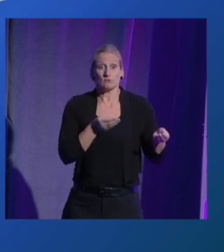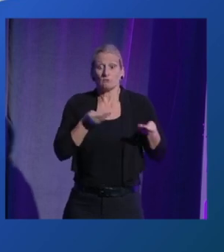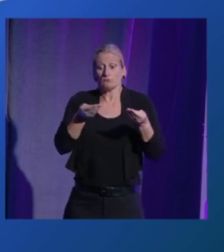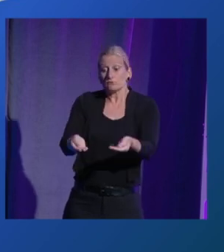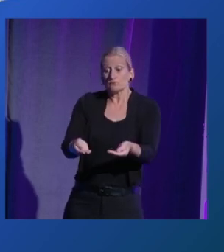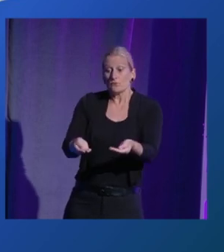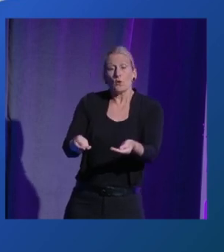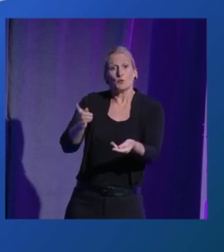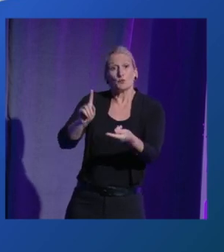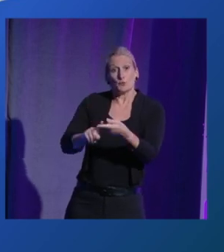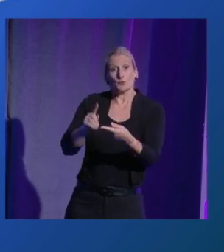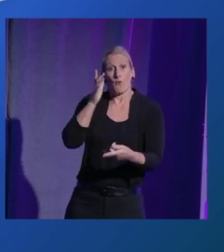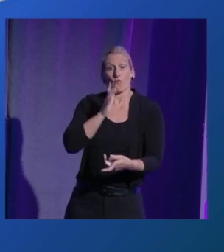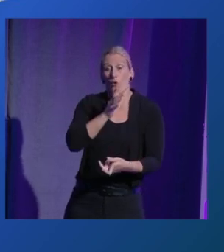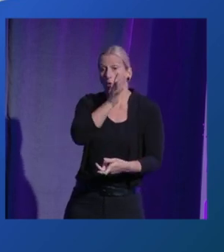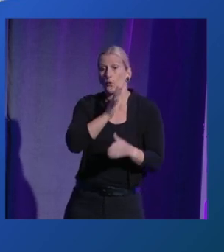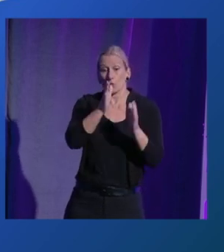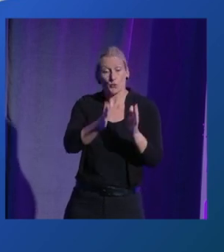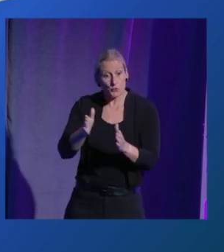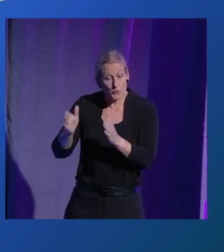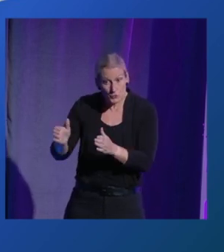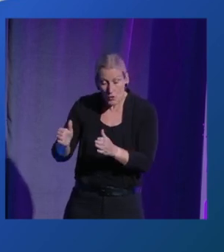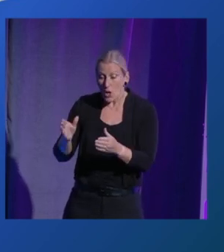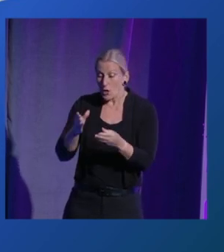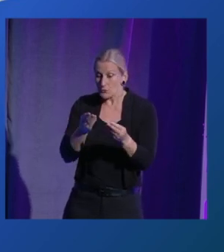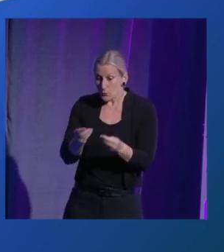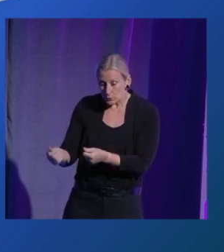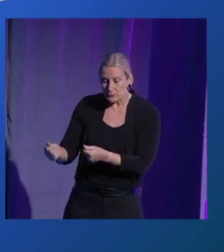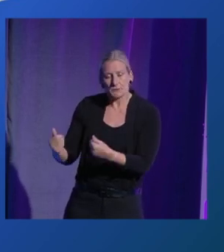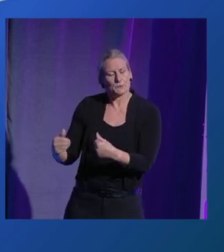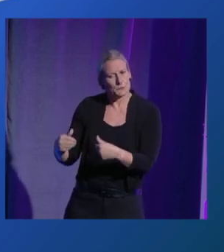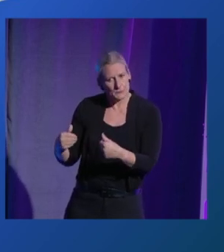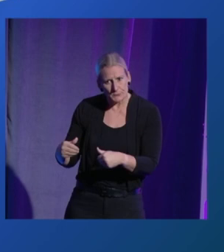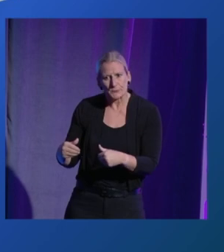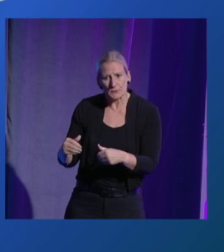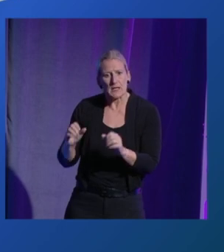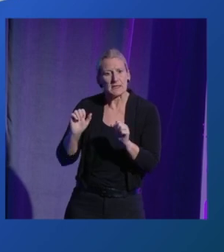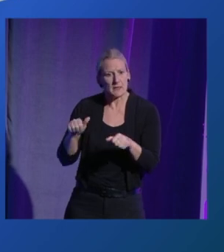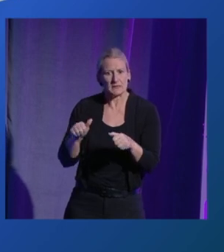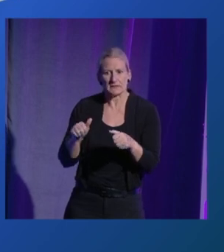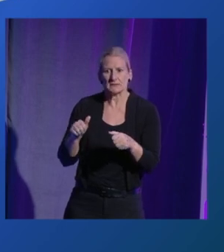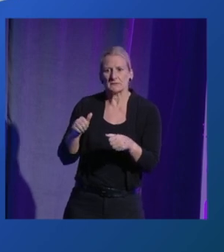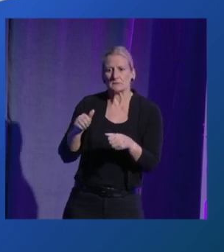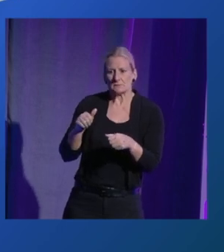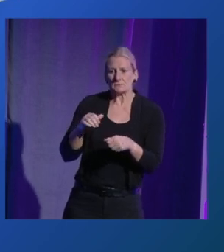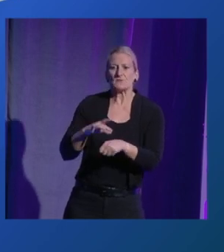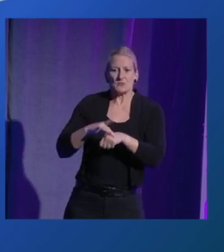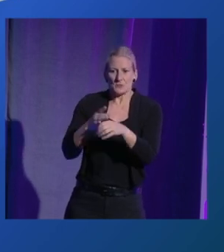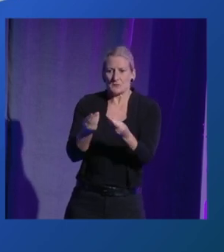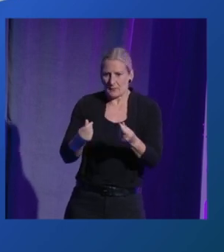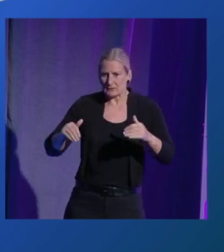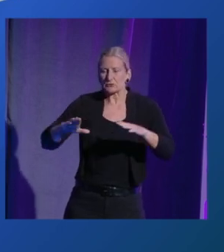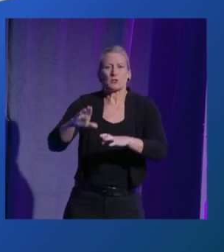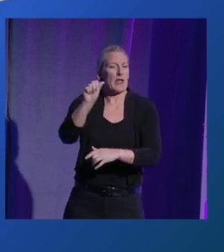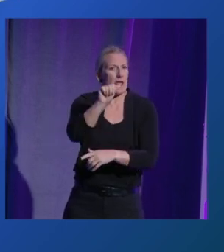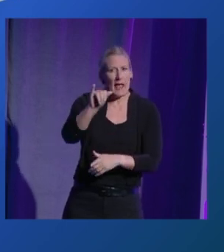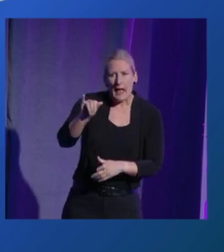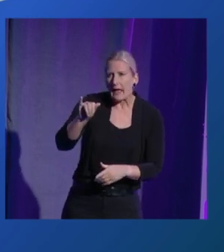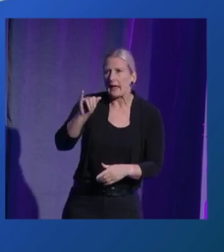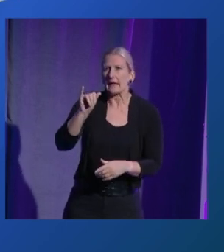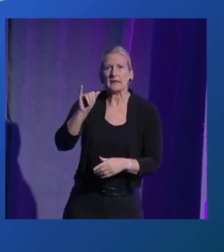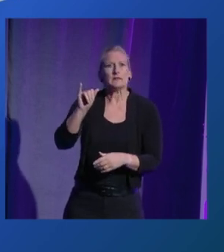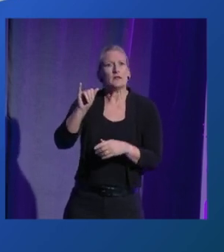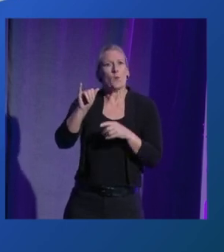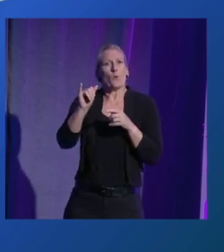going to require a lot of Partnerships with geospacial AI me uh methodology as well as this amount of data if we want to help